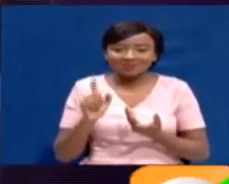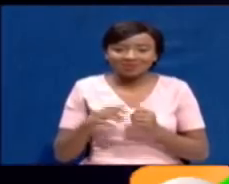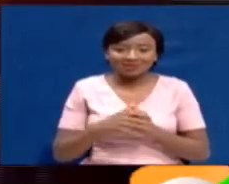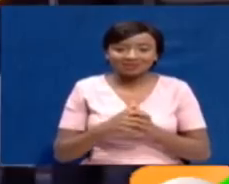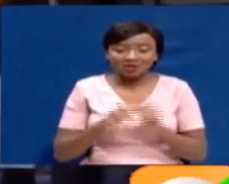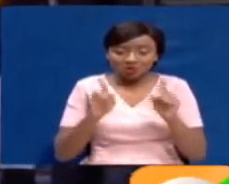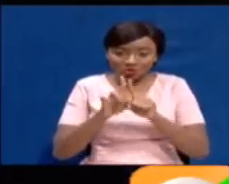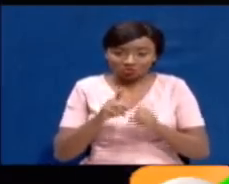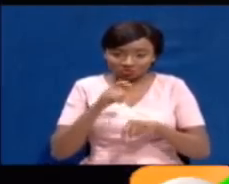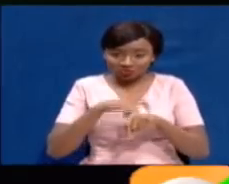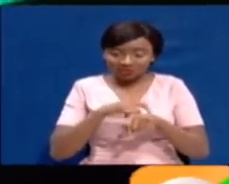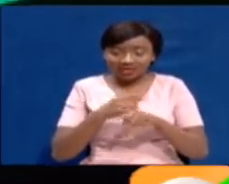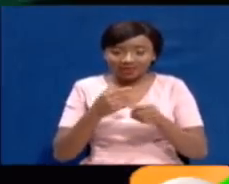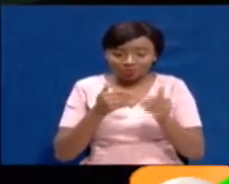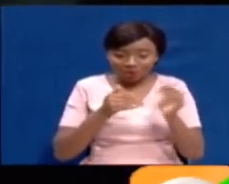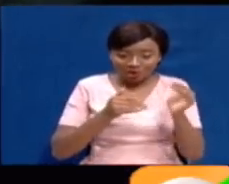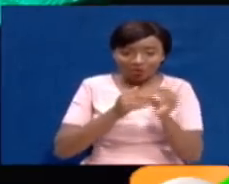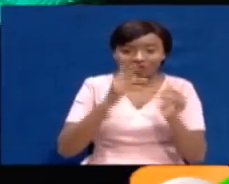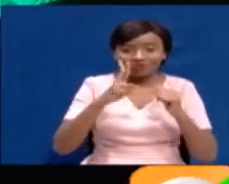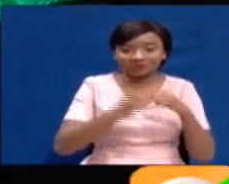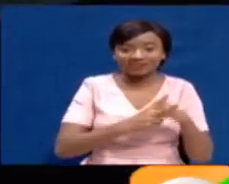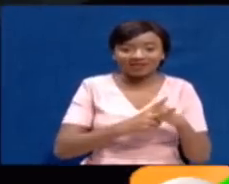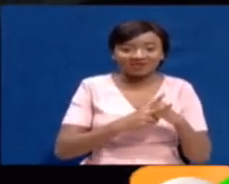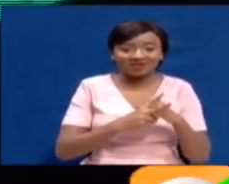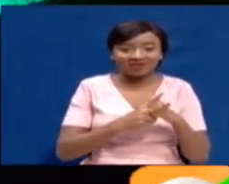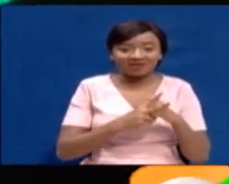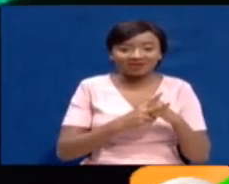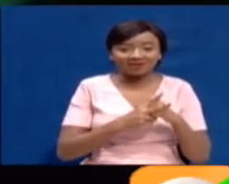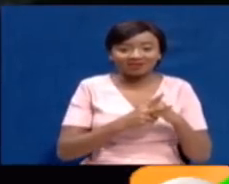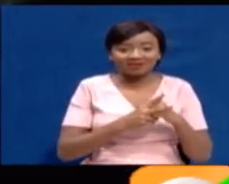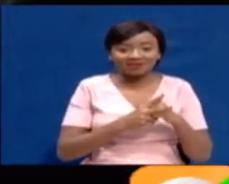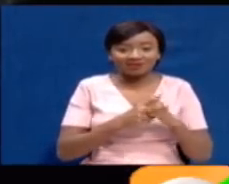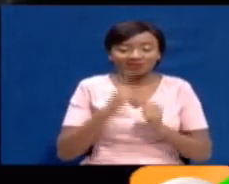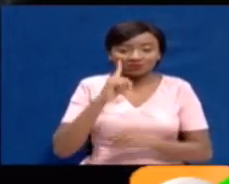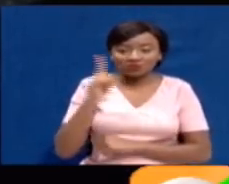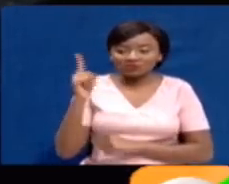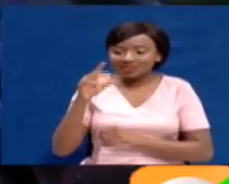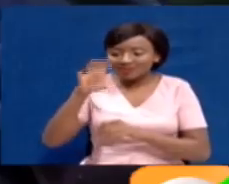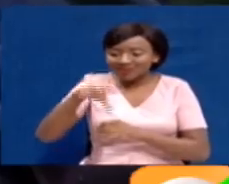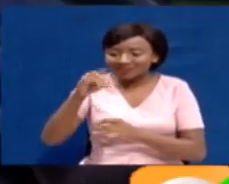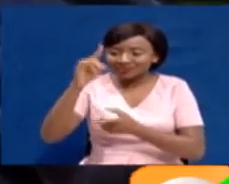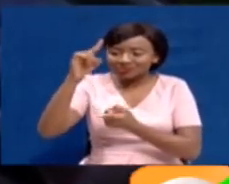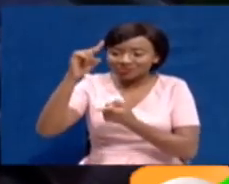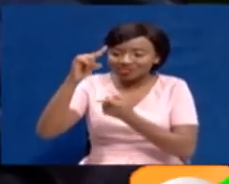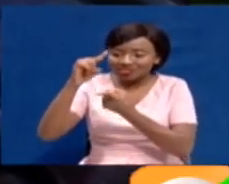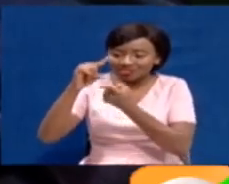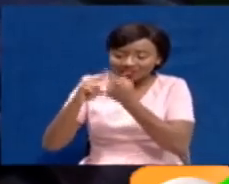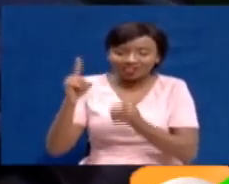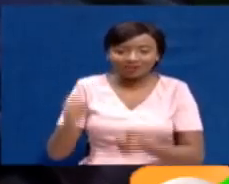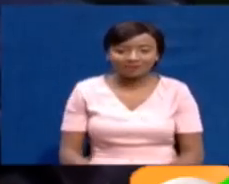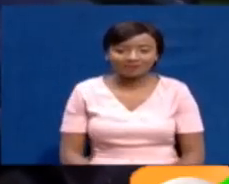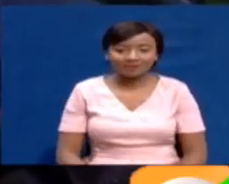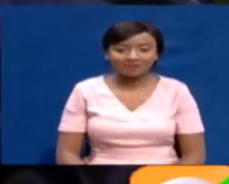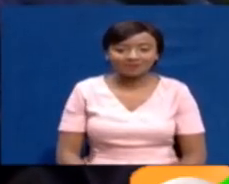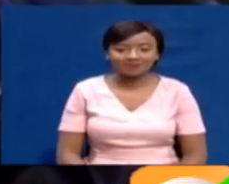And as the hour hand moves closer to 7 p.m., options become limited.